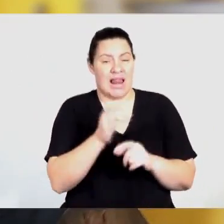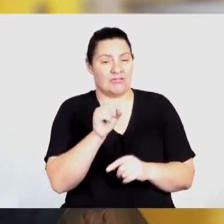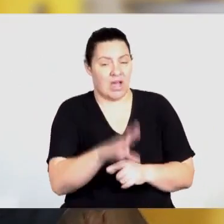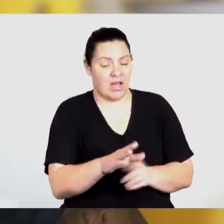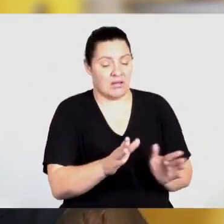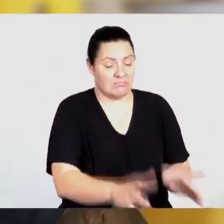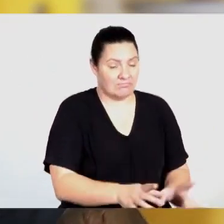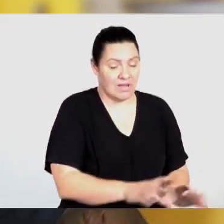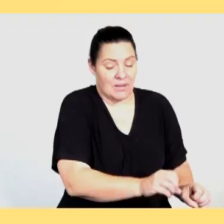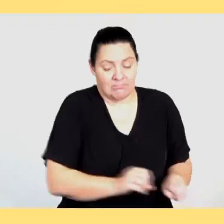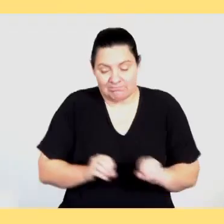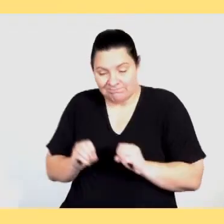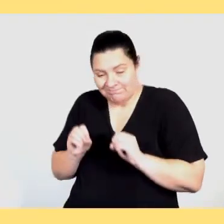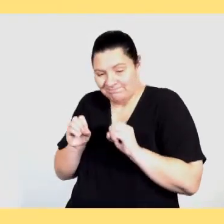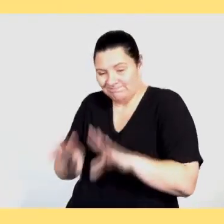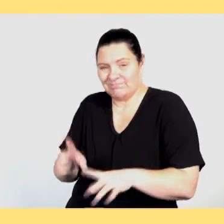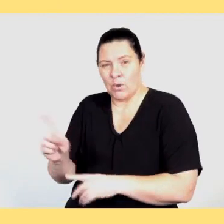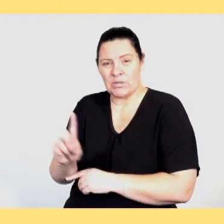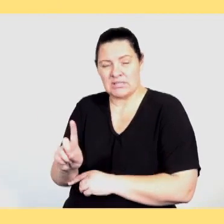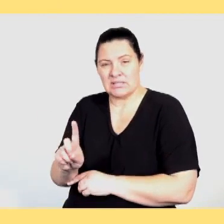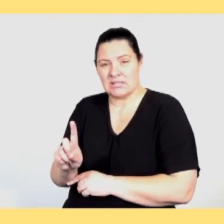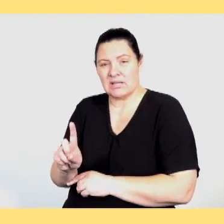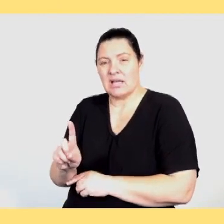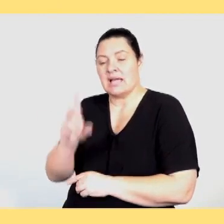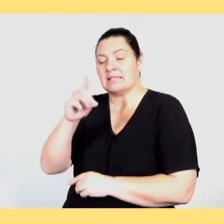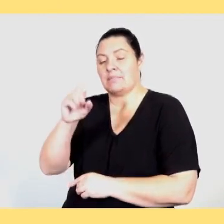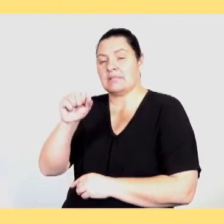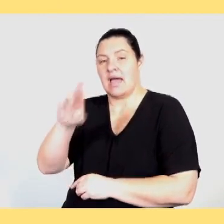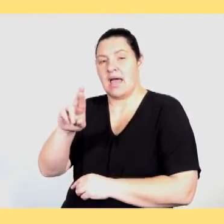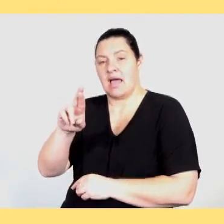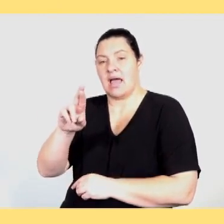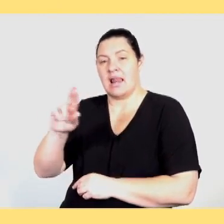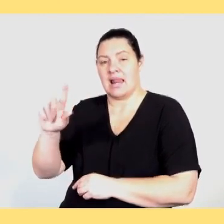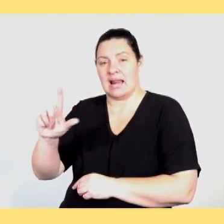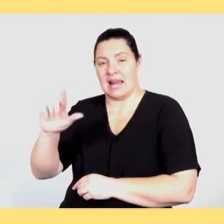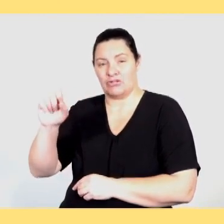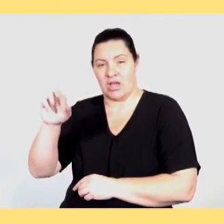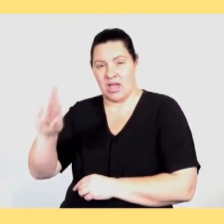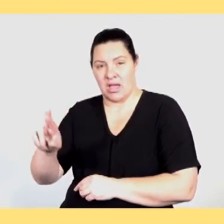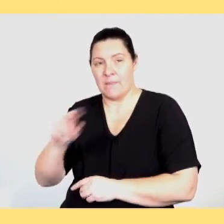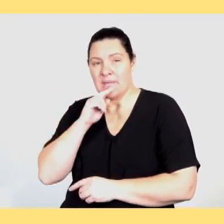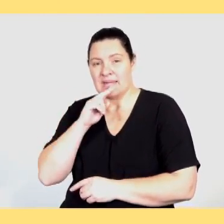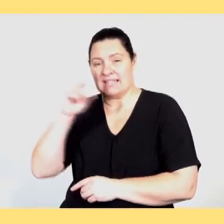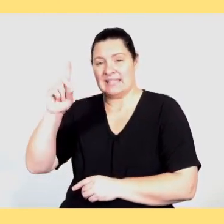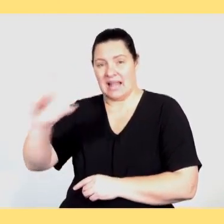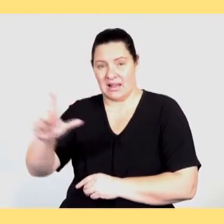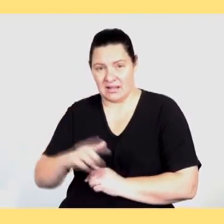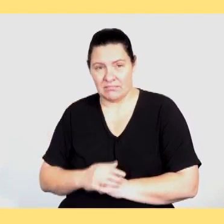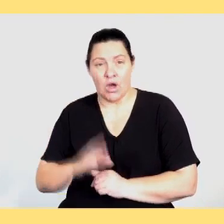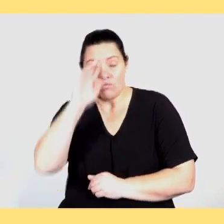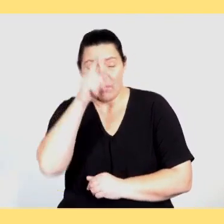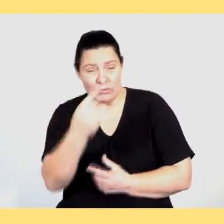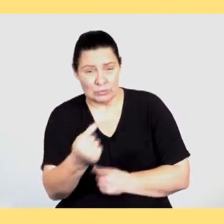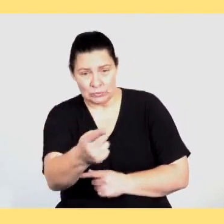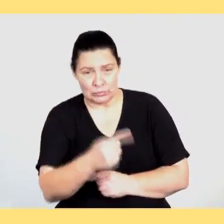ledger, I'm going to go now quickly and do my debtor's ledger. Here's my debtor's ledger. So remember, when you do